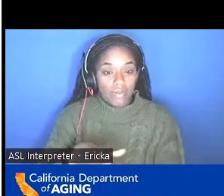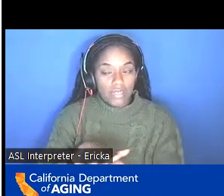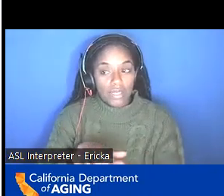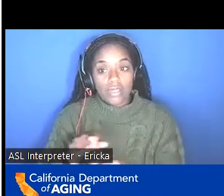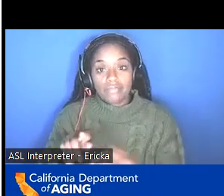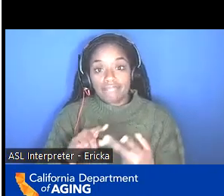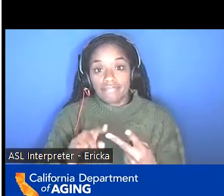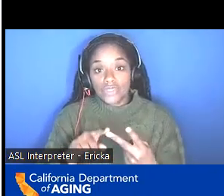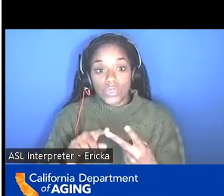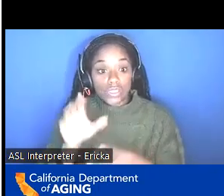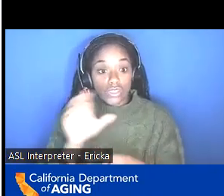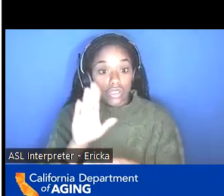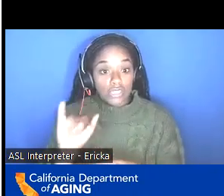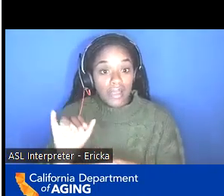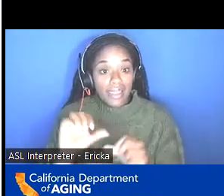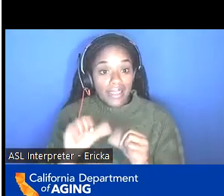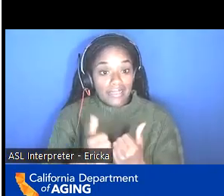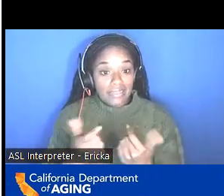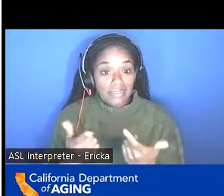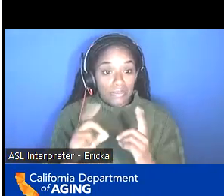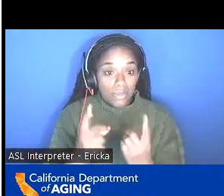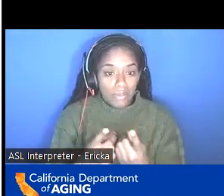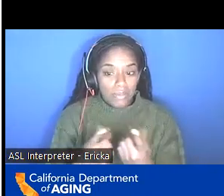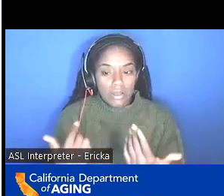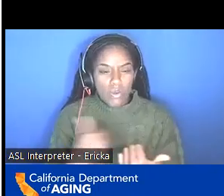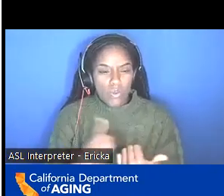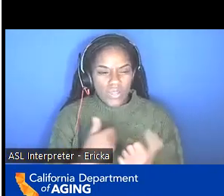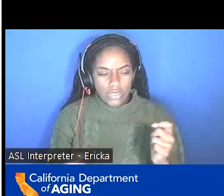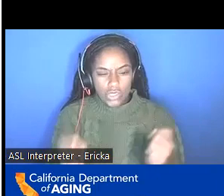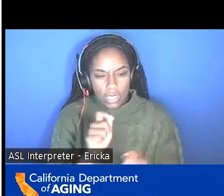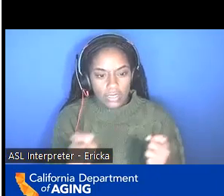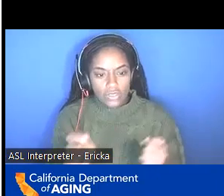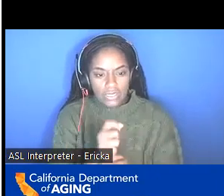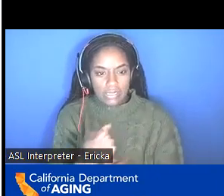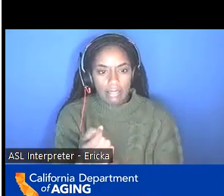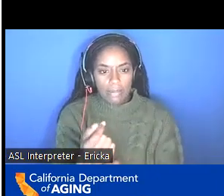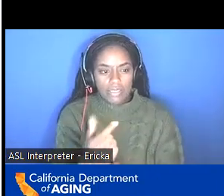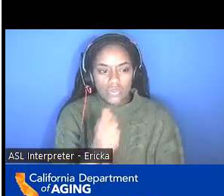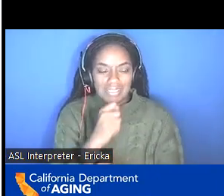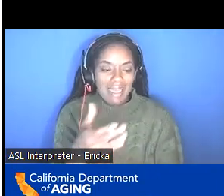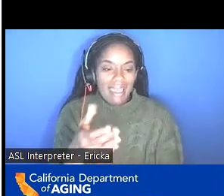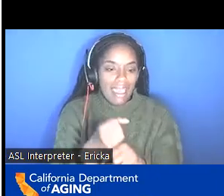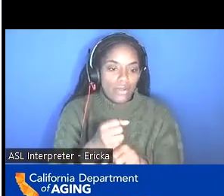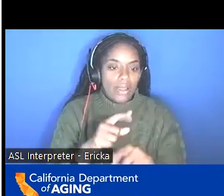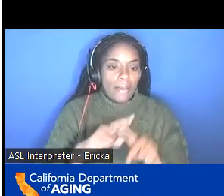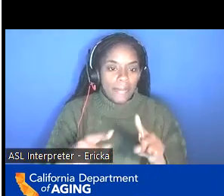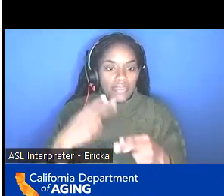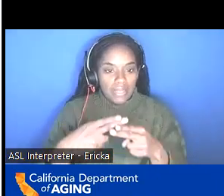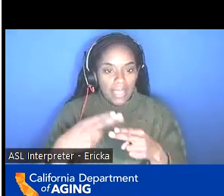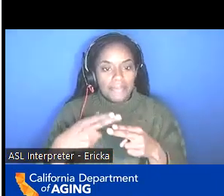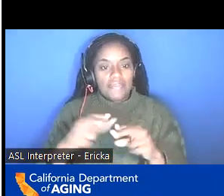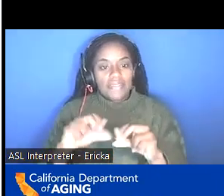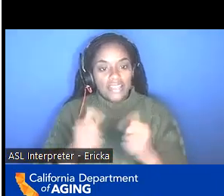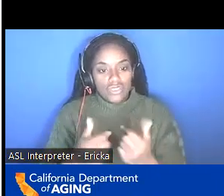agency or department. We've actually changed this up so that it's not acronyms, but the names of the agencies and departments